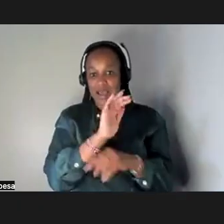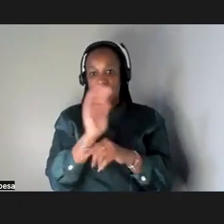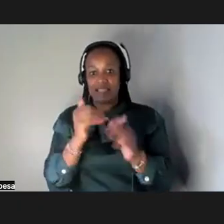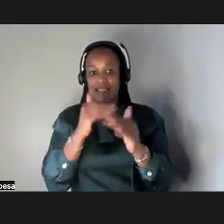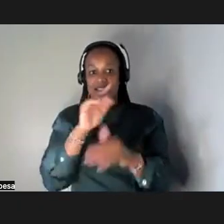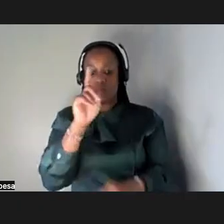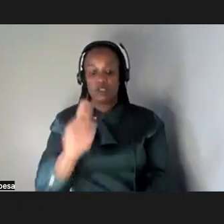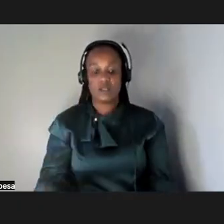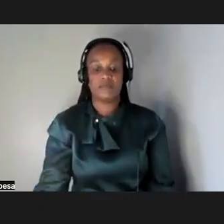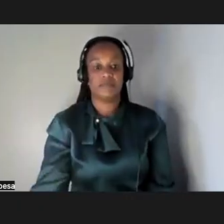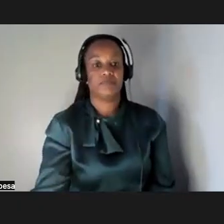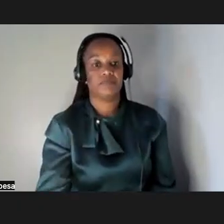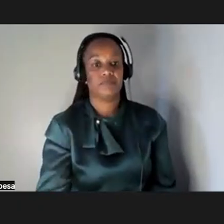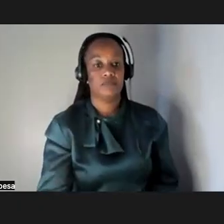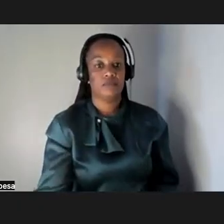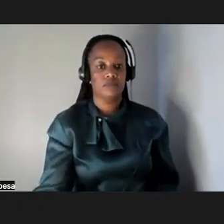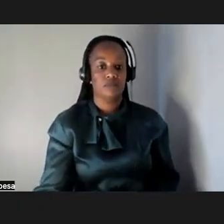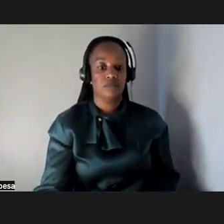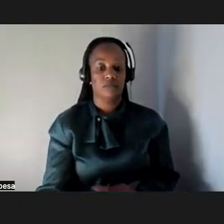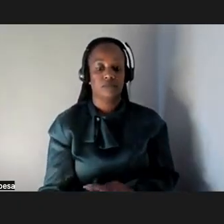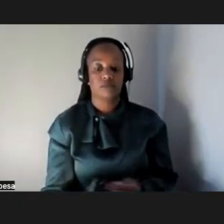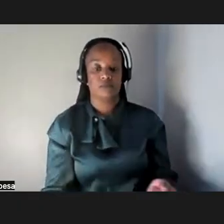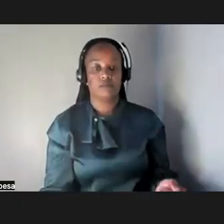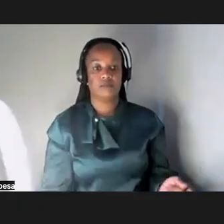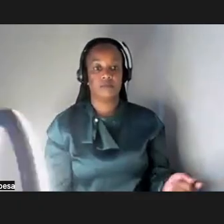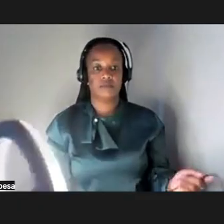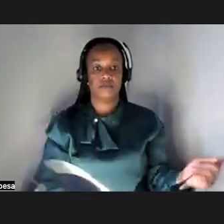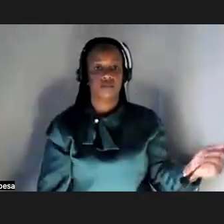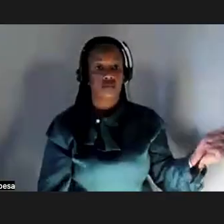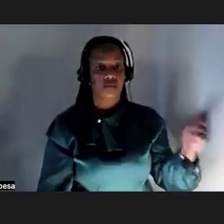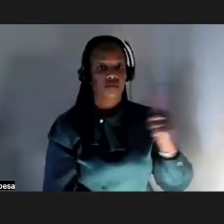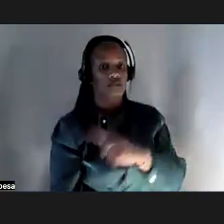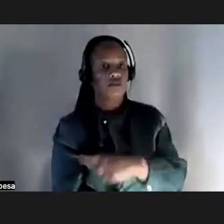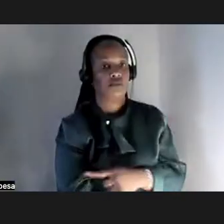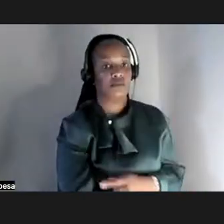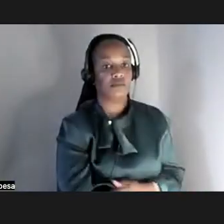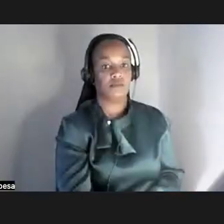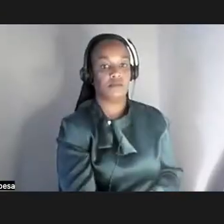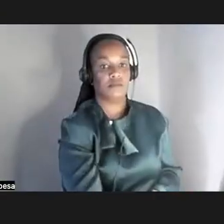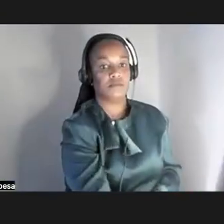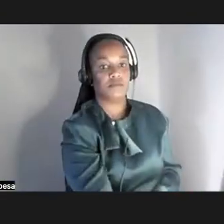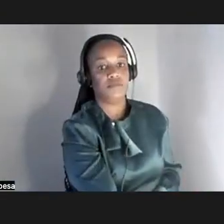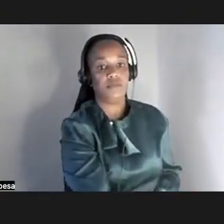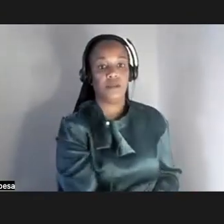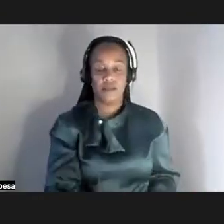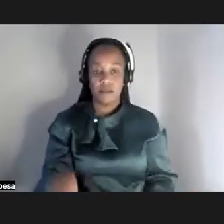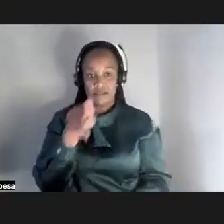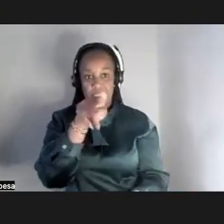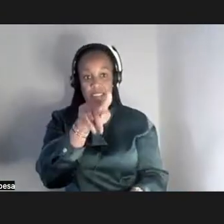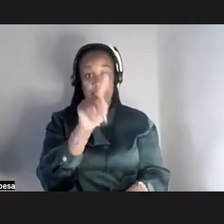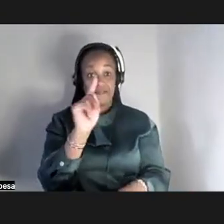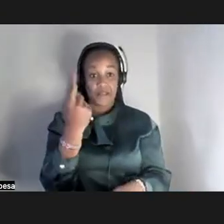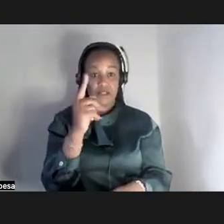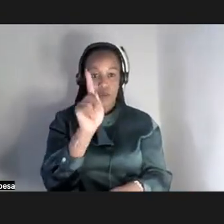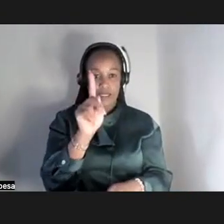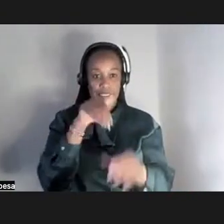Okay, so if I can jump in, this model is the first one in Kenya and possibly in Africa, but